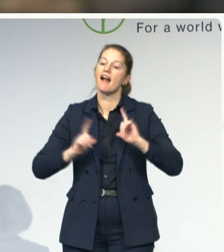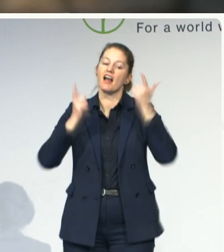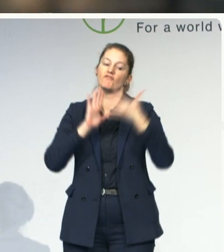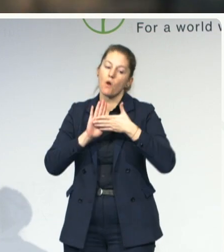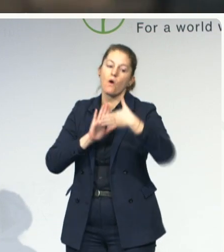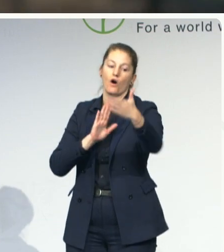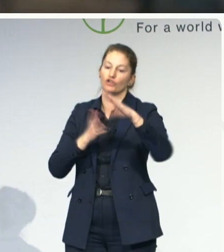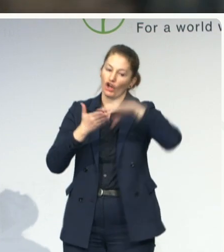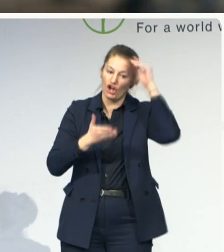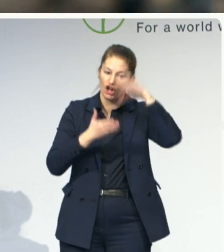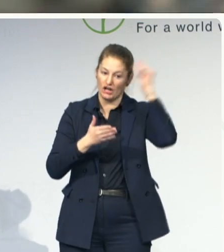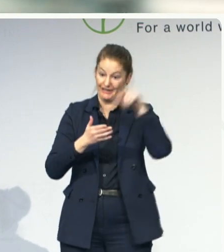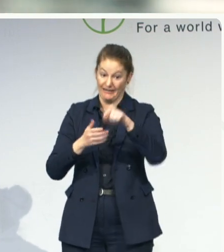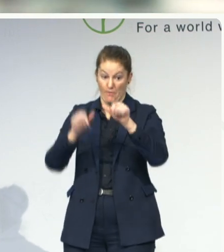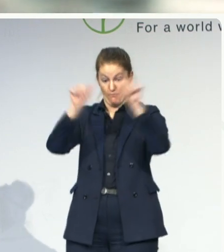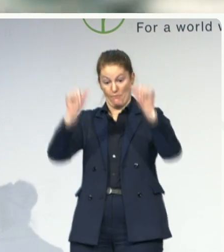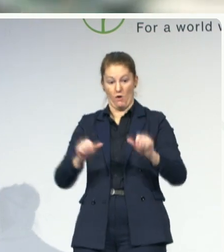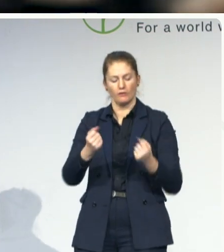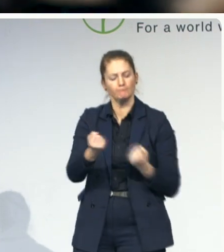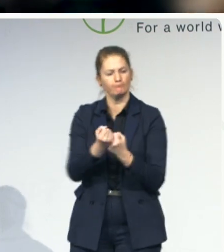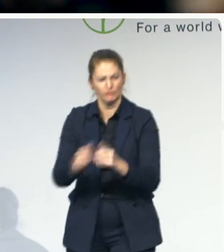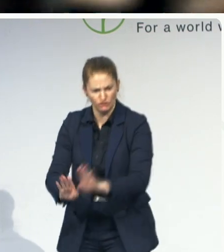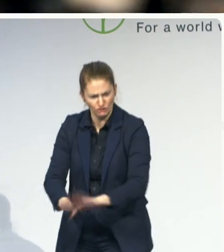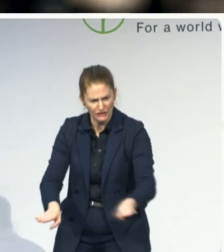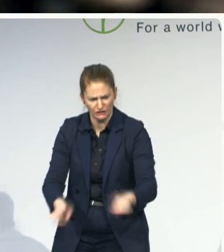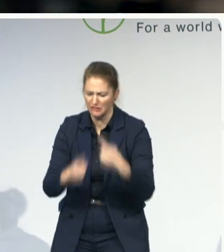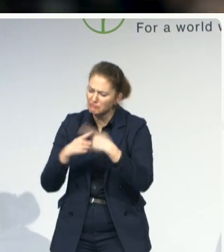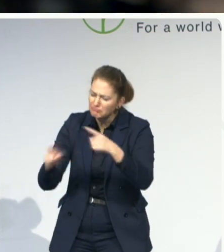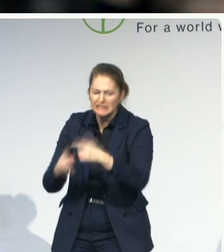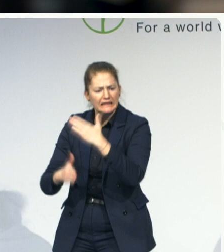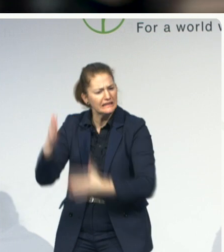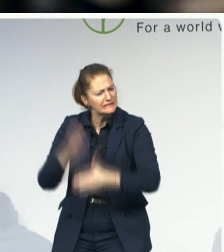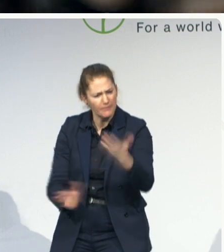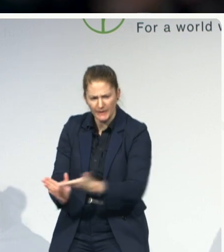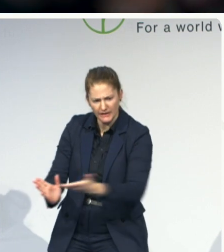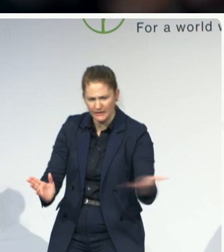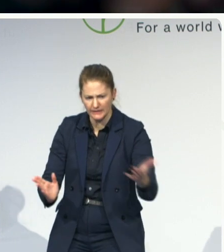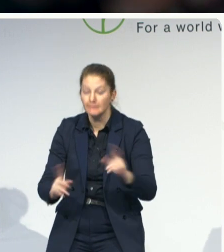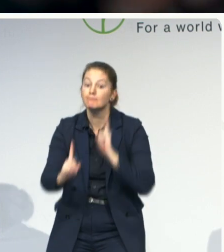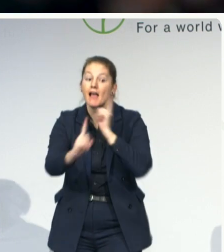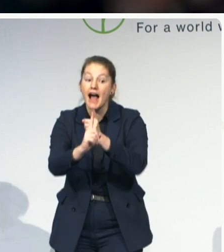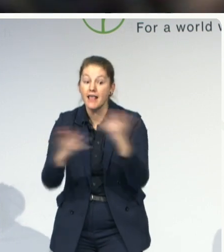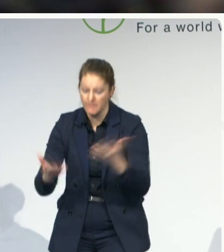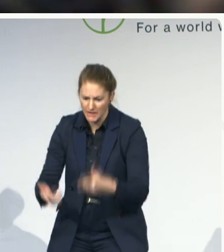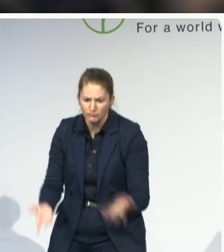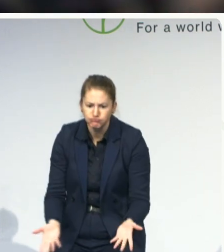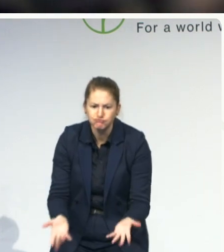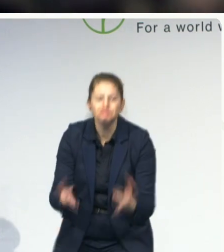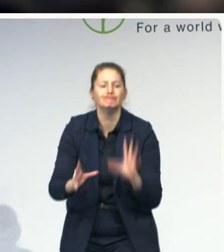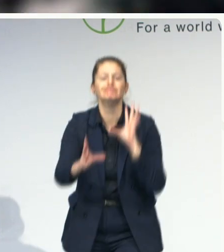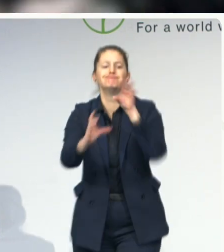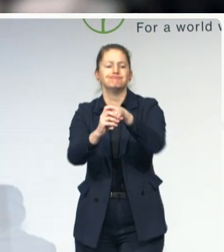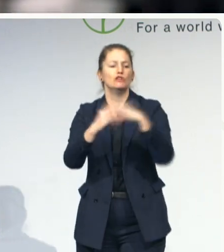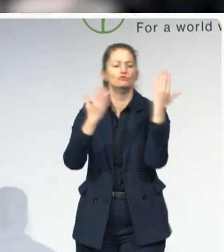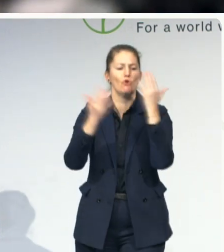for supporting children with a variety of disabilities to achieve more in school and has supported around 8,000